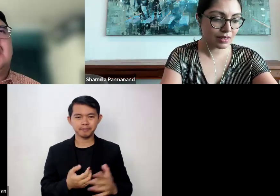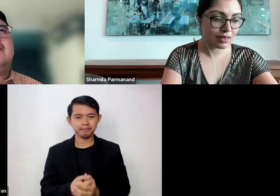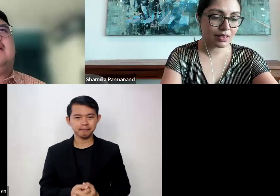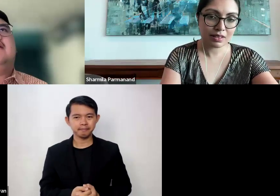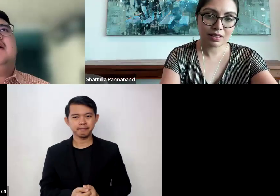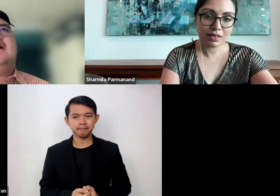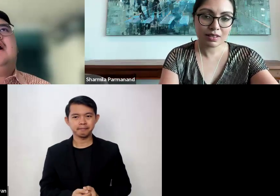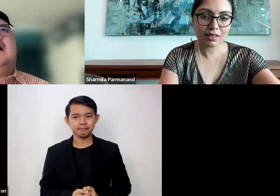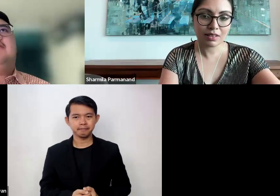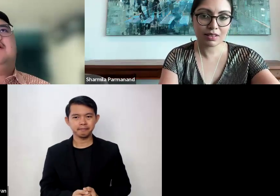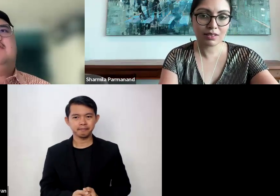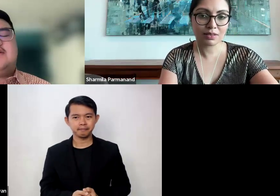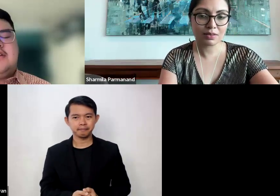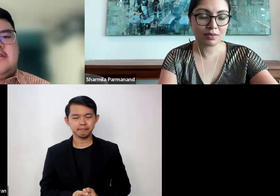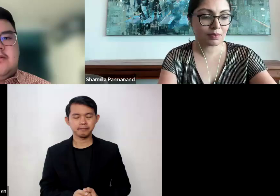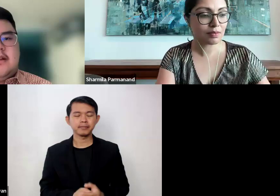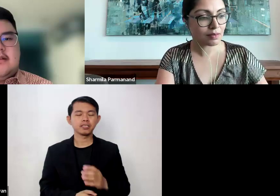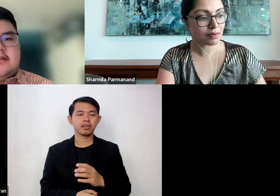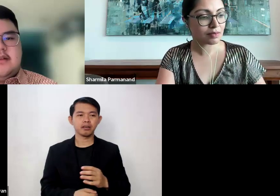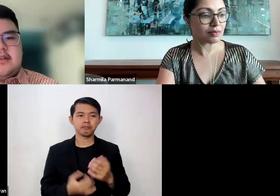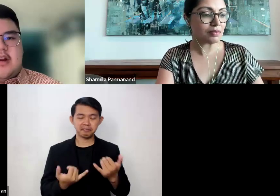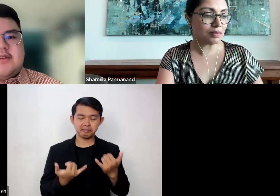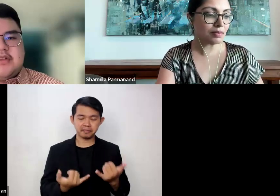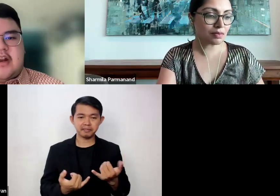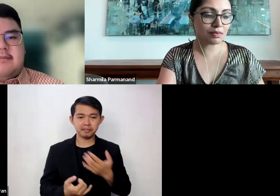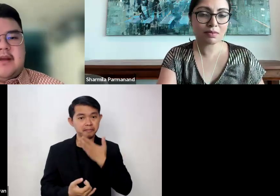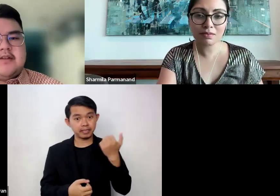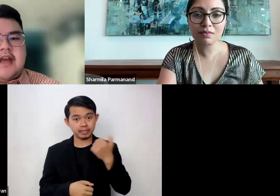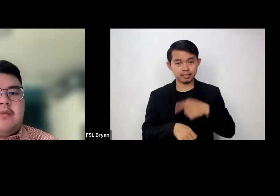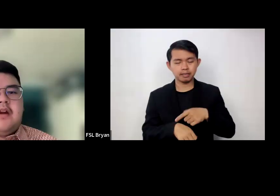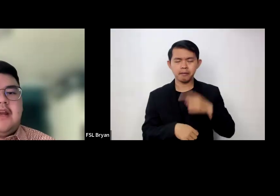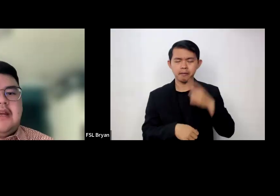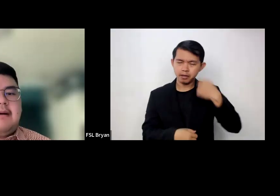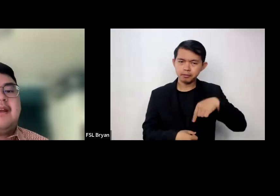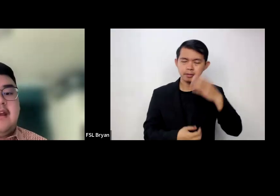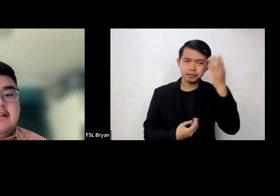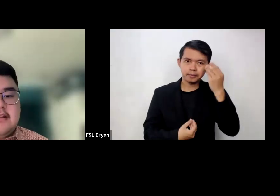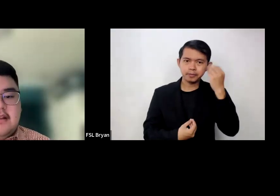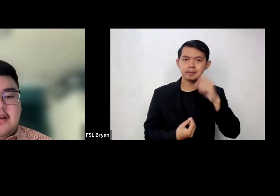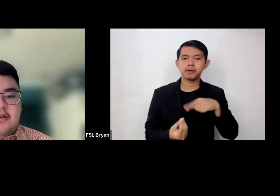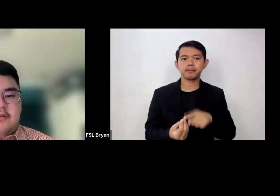I guess this would be a good time to also share that I really resonate with what these Charms is sharing, because I